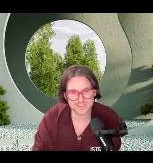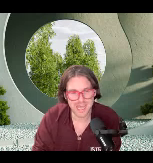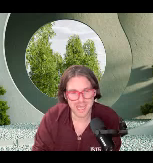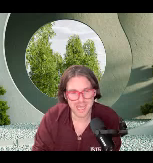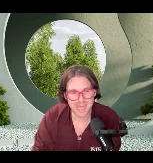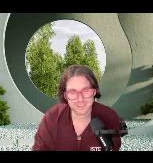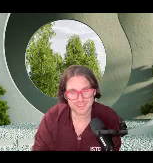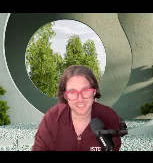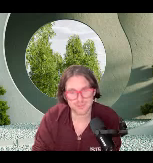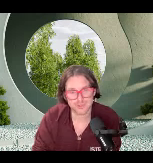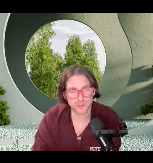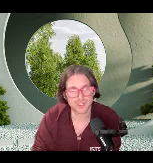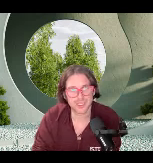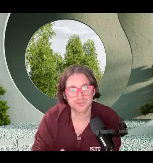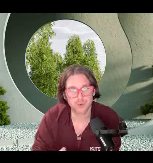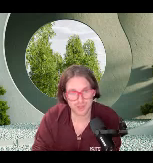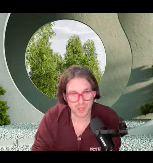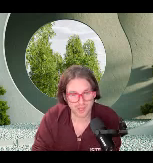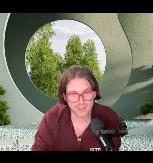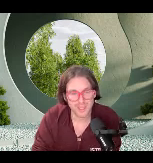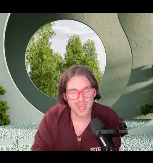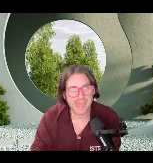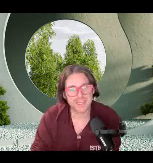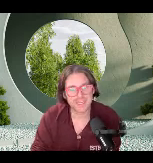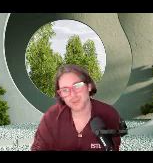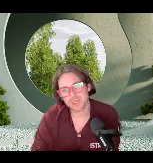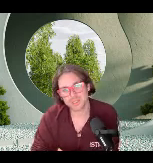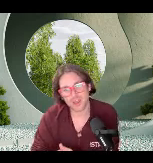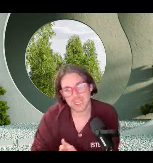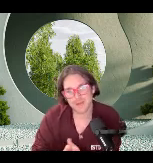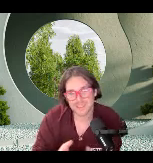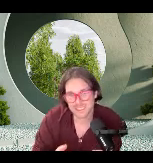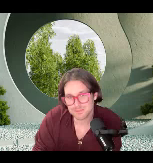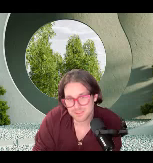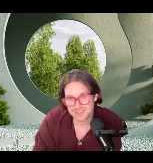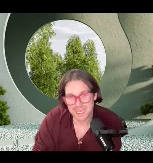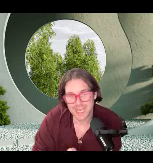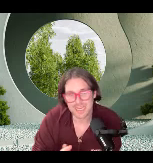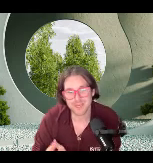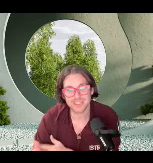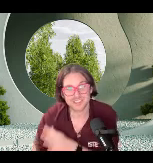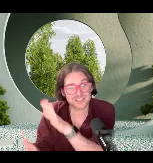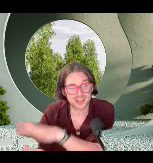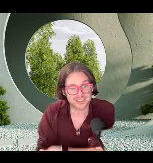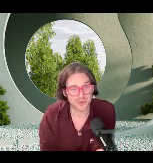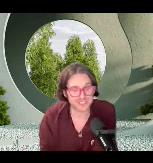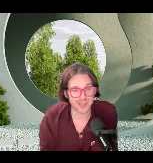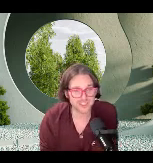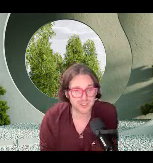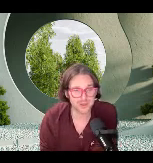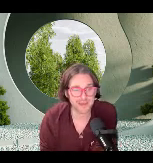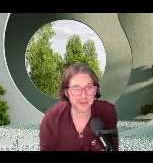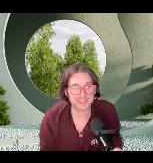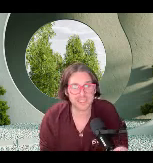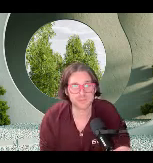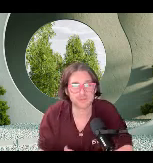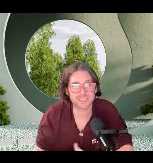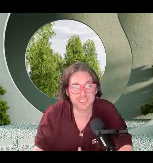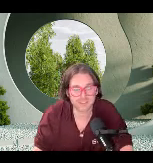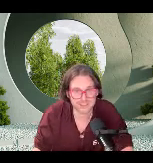can design accessible learning for all. And not only are we talking about accessible design, but Kristen's also going to talk to you